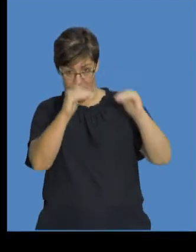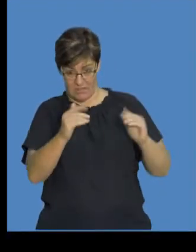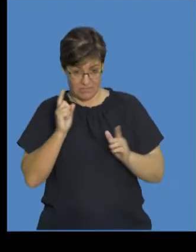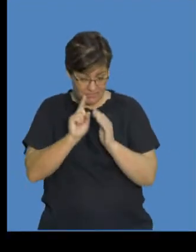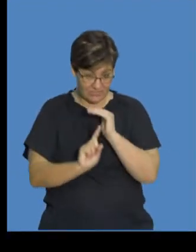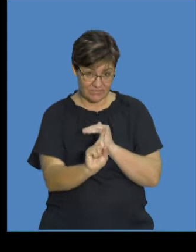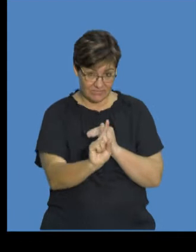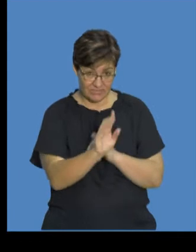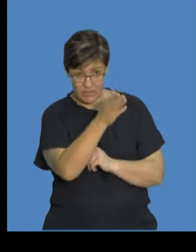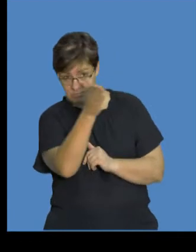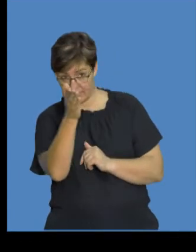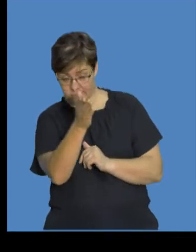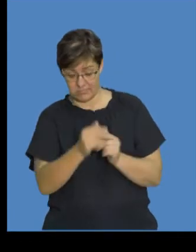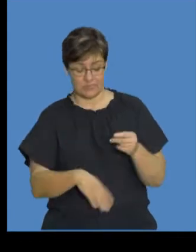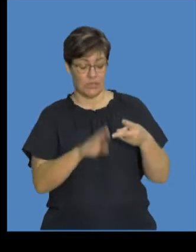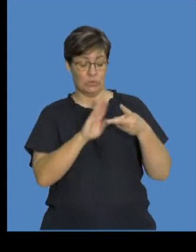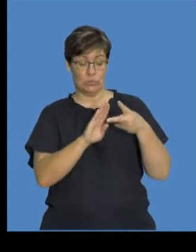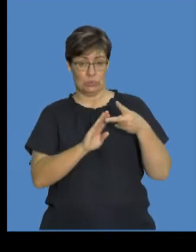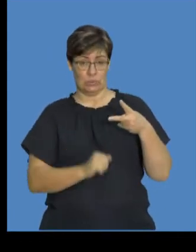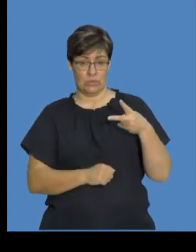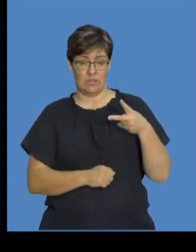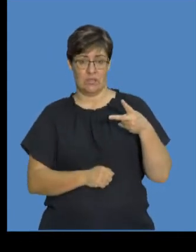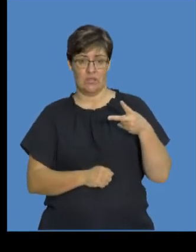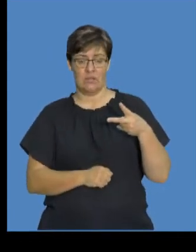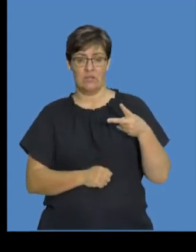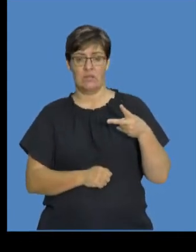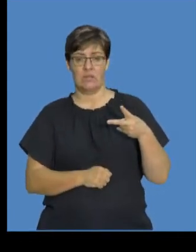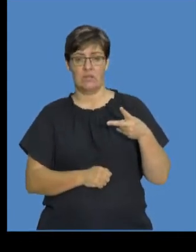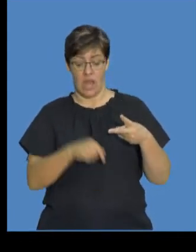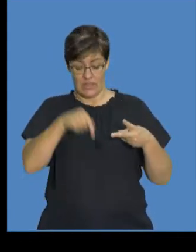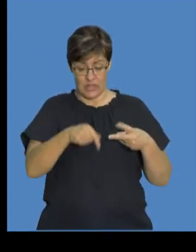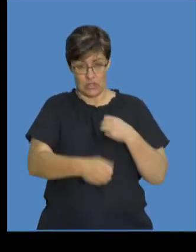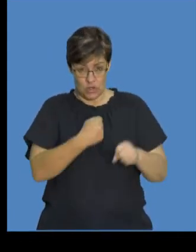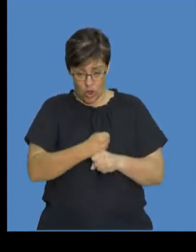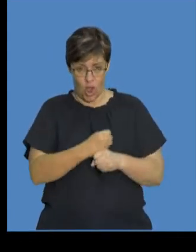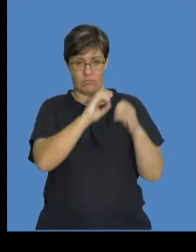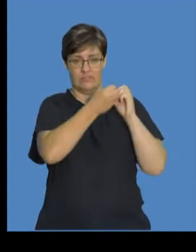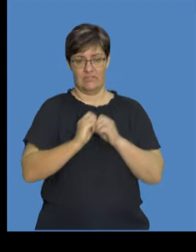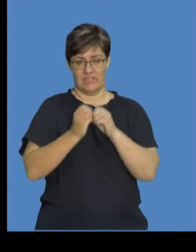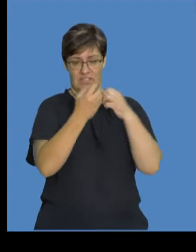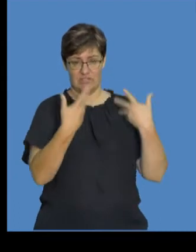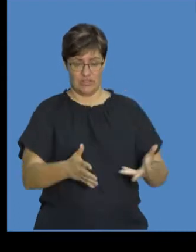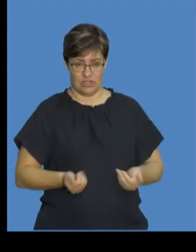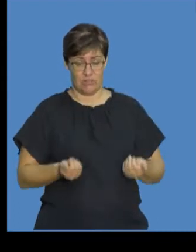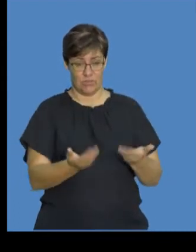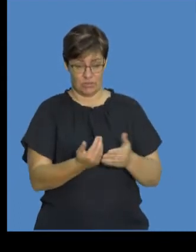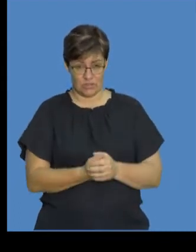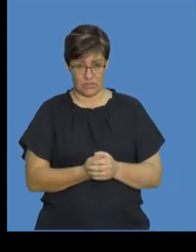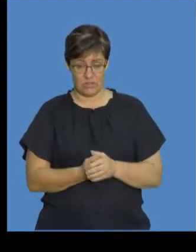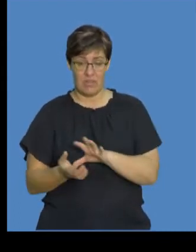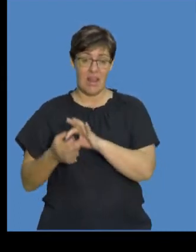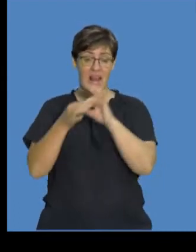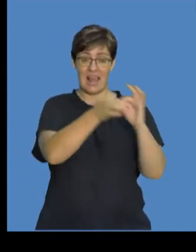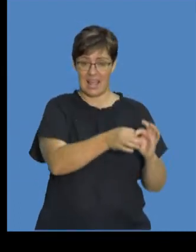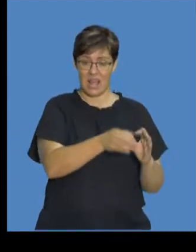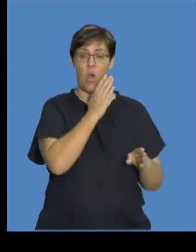shelves when you walked into your showroom. Number 2, the goods that were produced this year, right? Linking